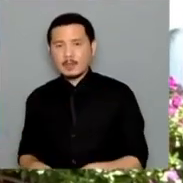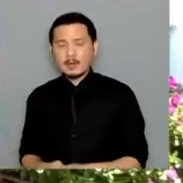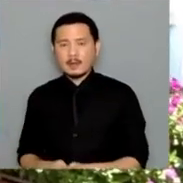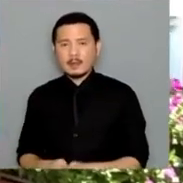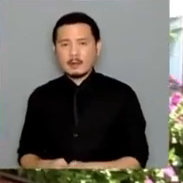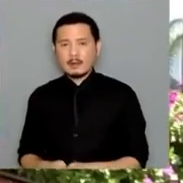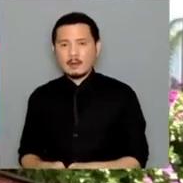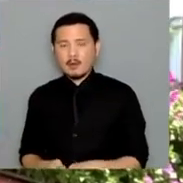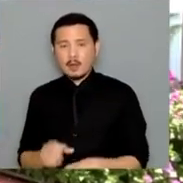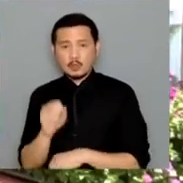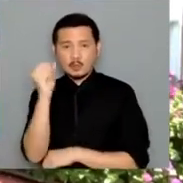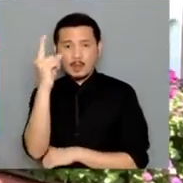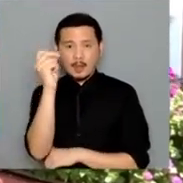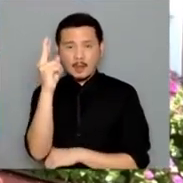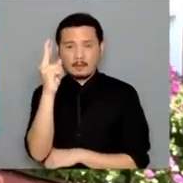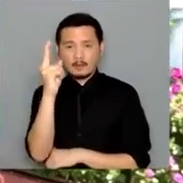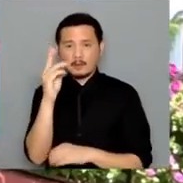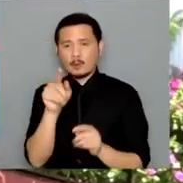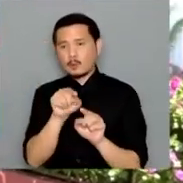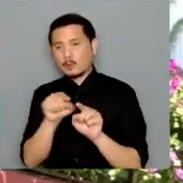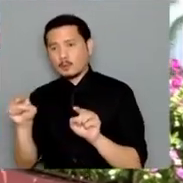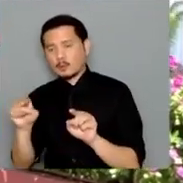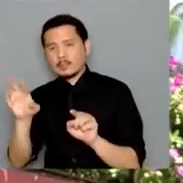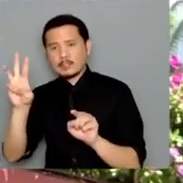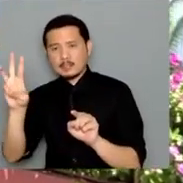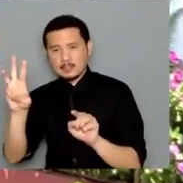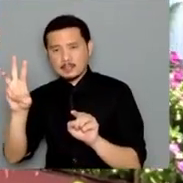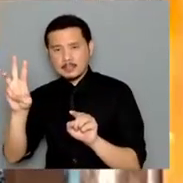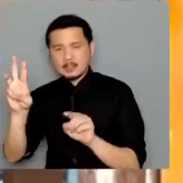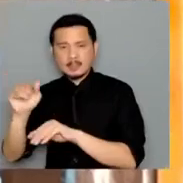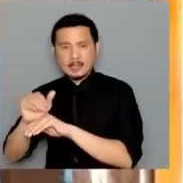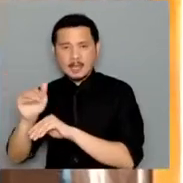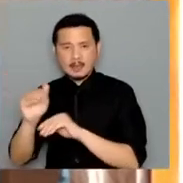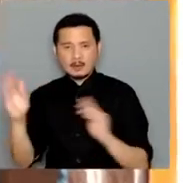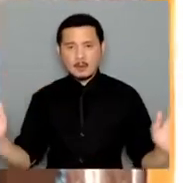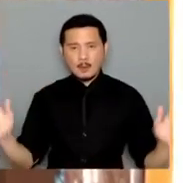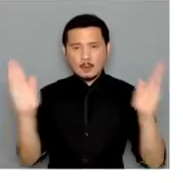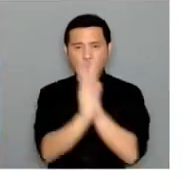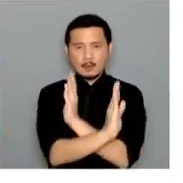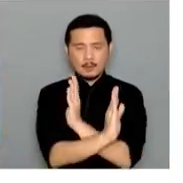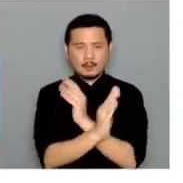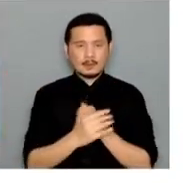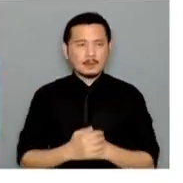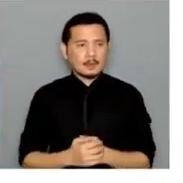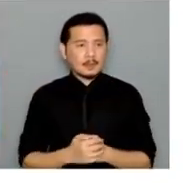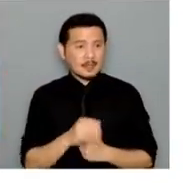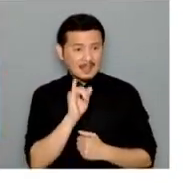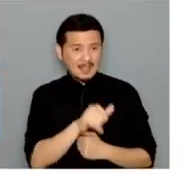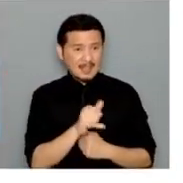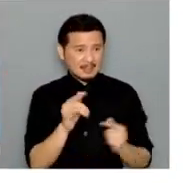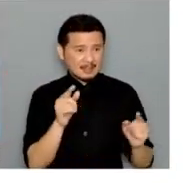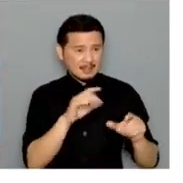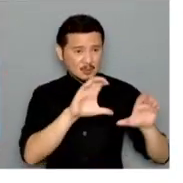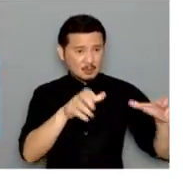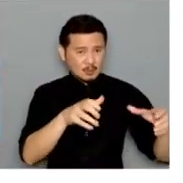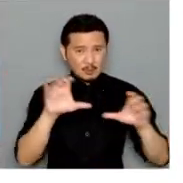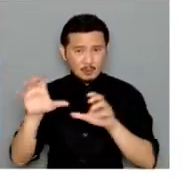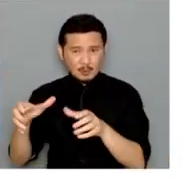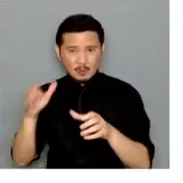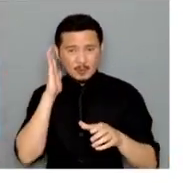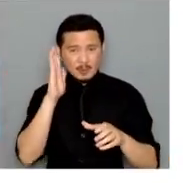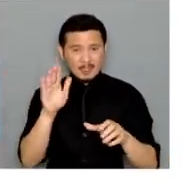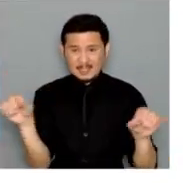will be from 12 noon to 6 p.m. Uh-huh. And it's going to, all the shifts will be taught by the same teachers?